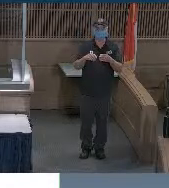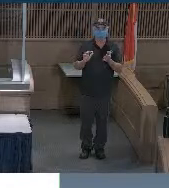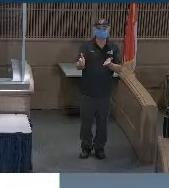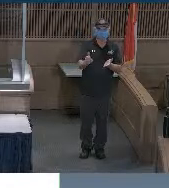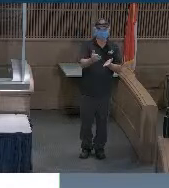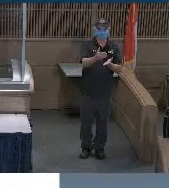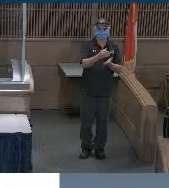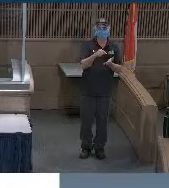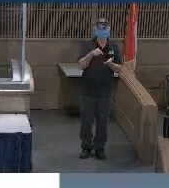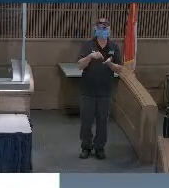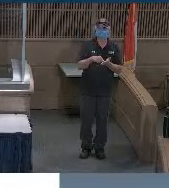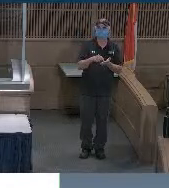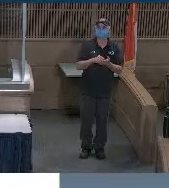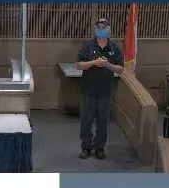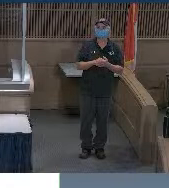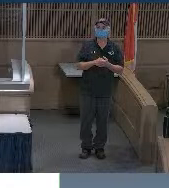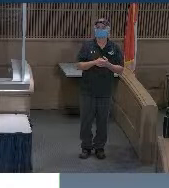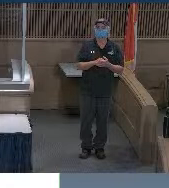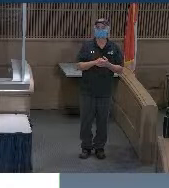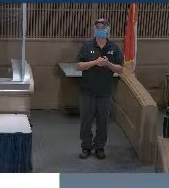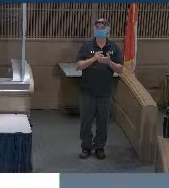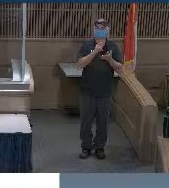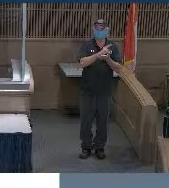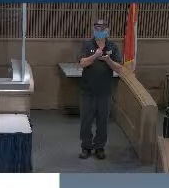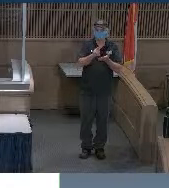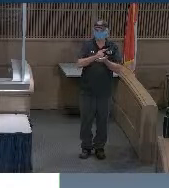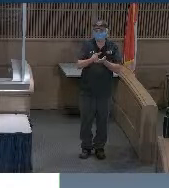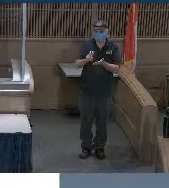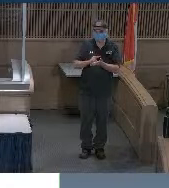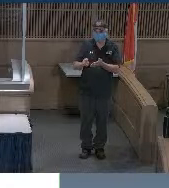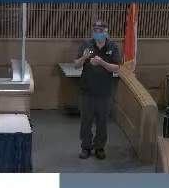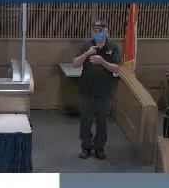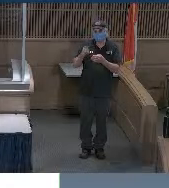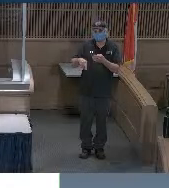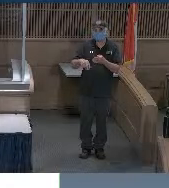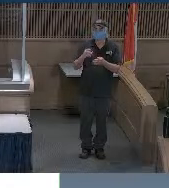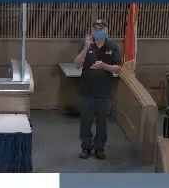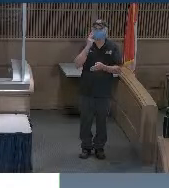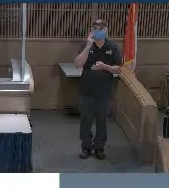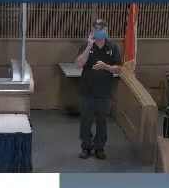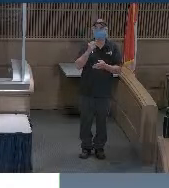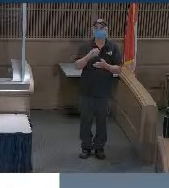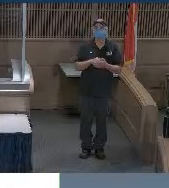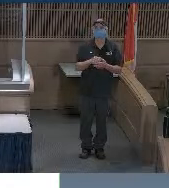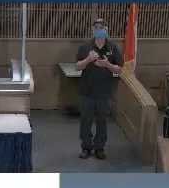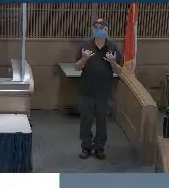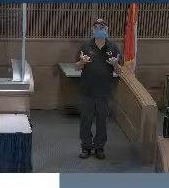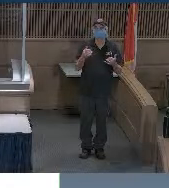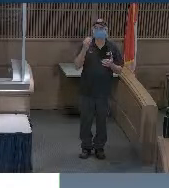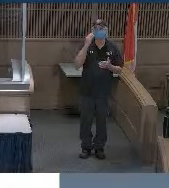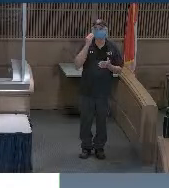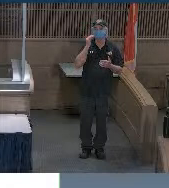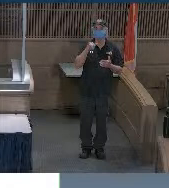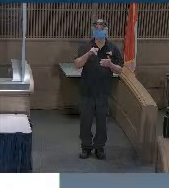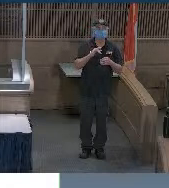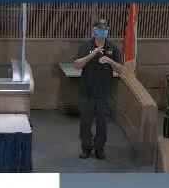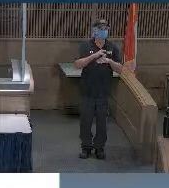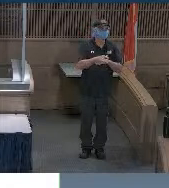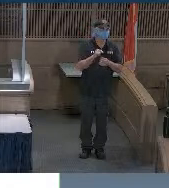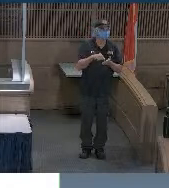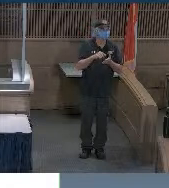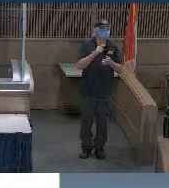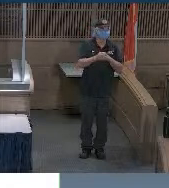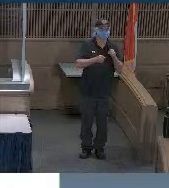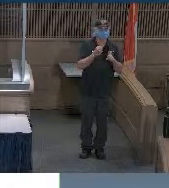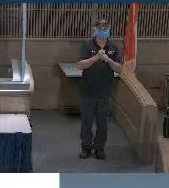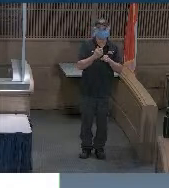These are the bi-weekly results. As you see, we know that earlier this year we